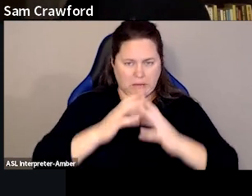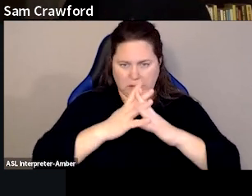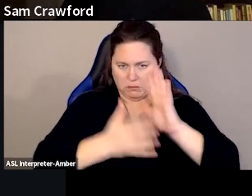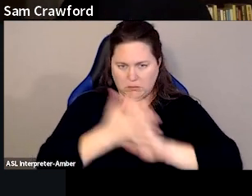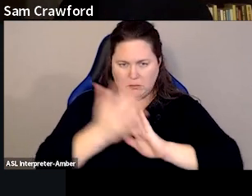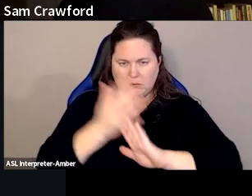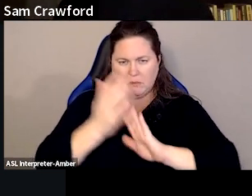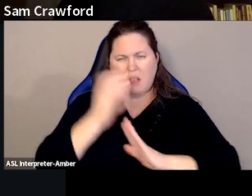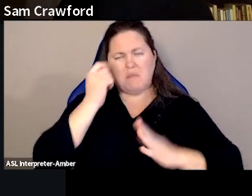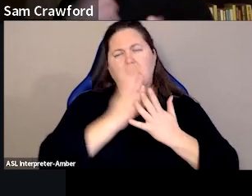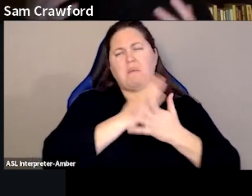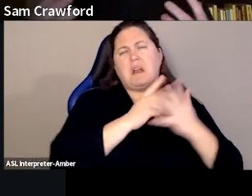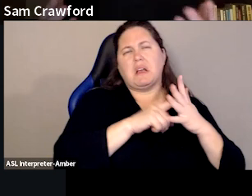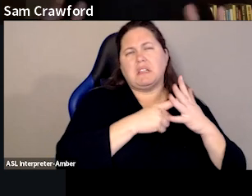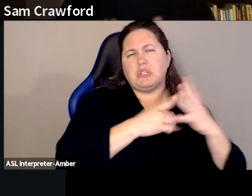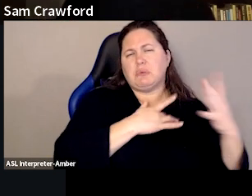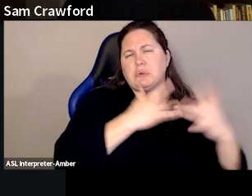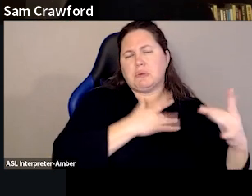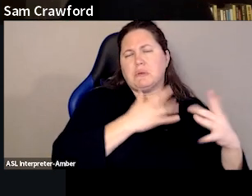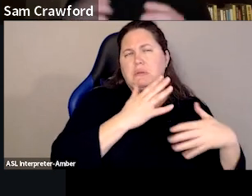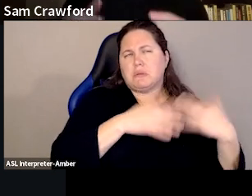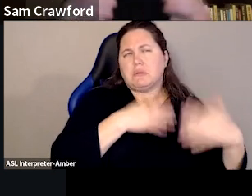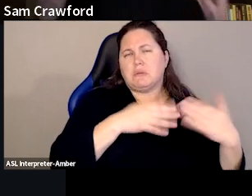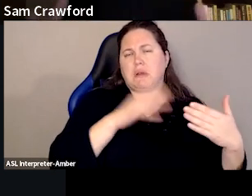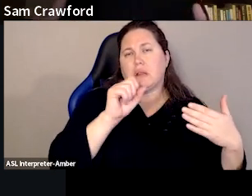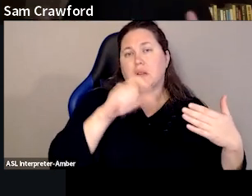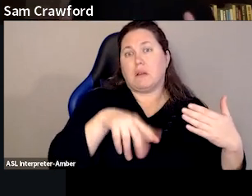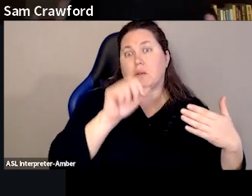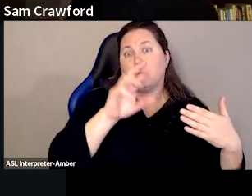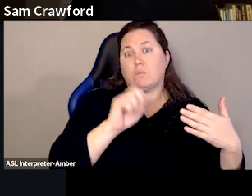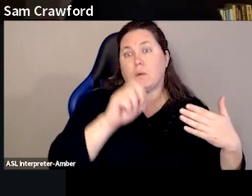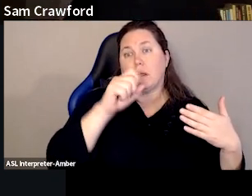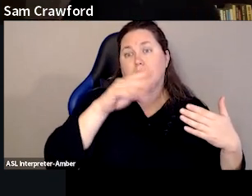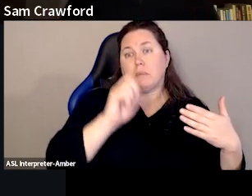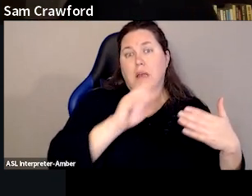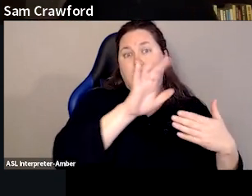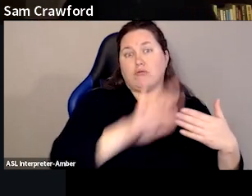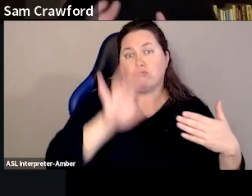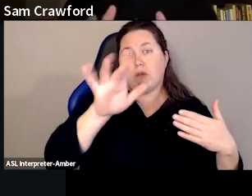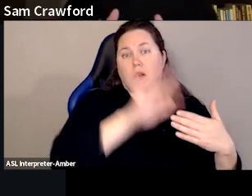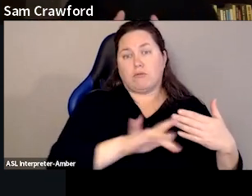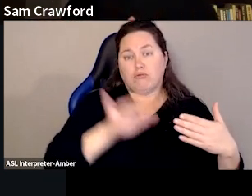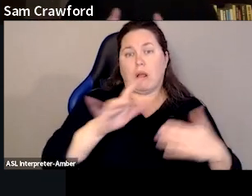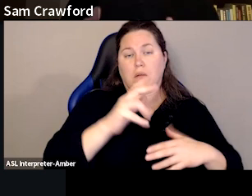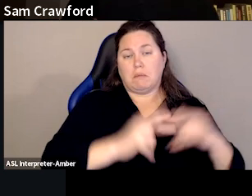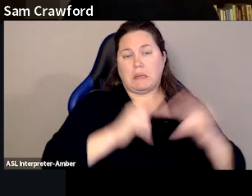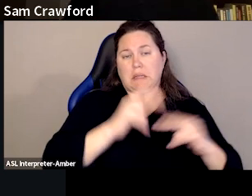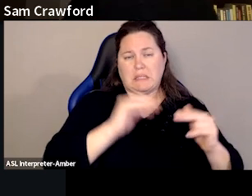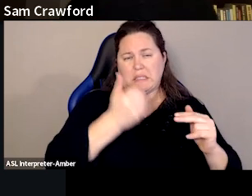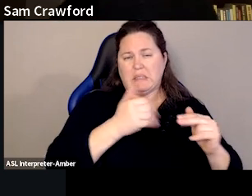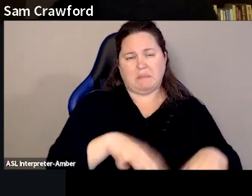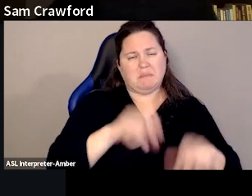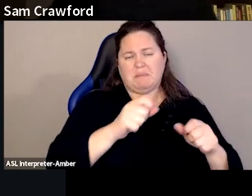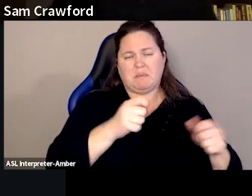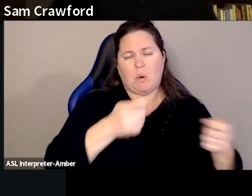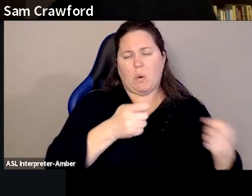initial concerns from others that Squarespace and drag and drop builders in particular just couldn't host such an